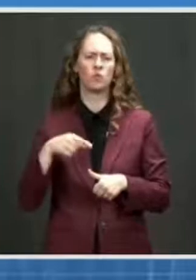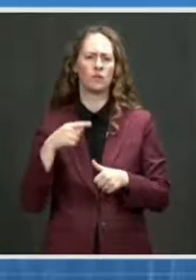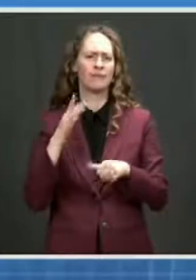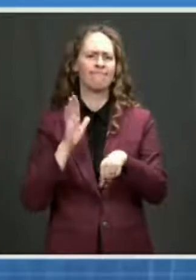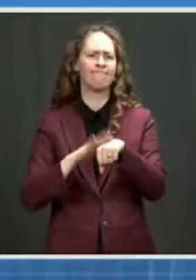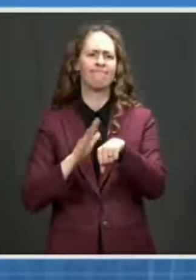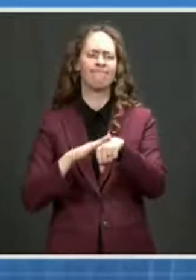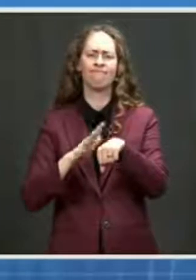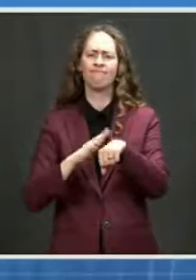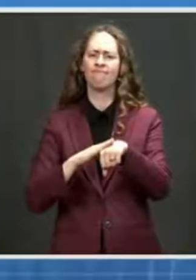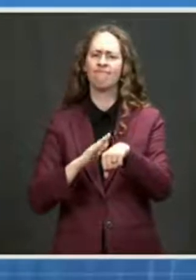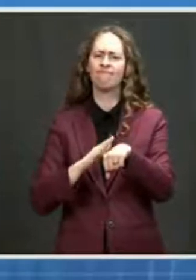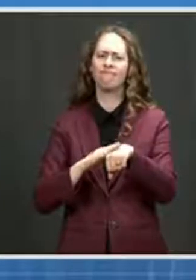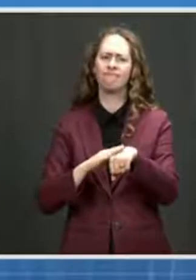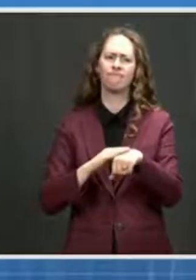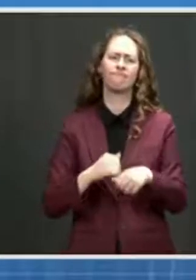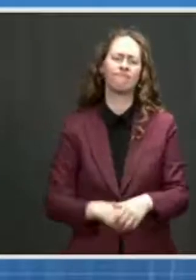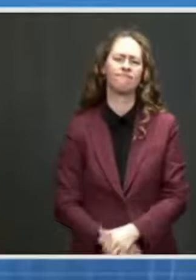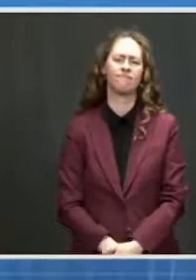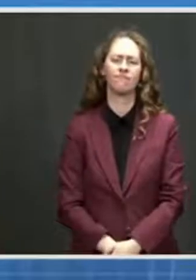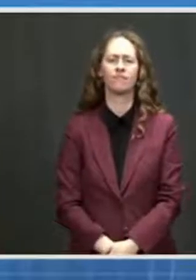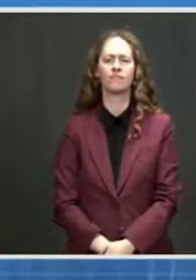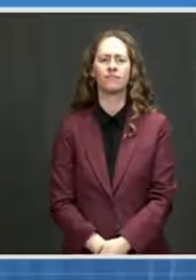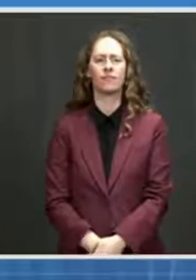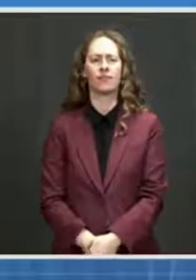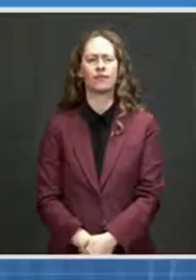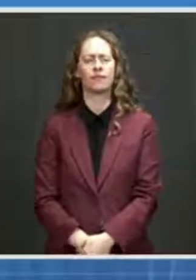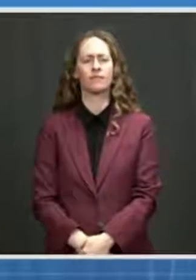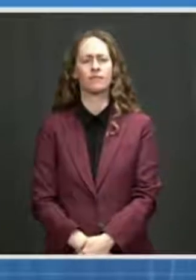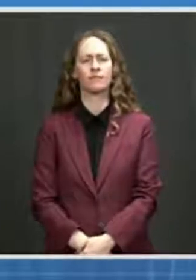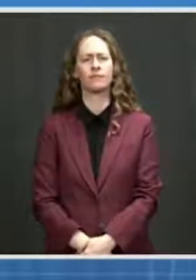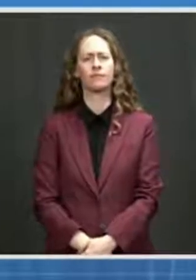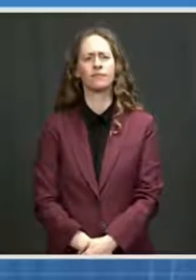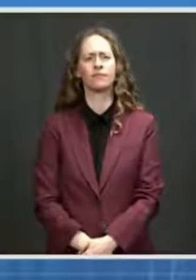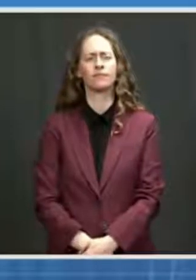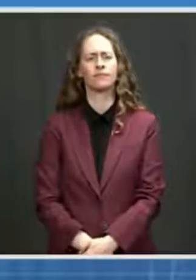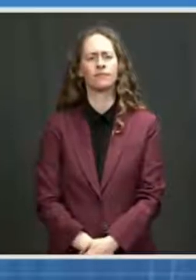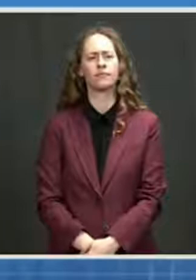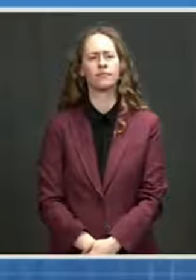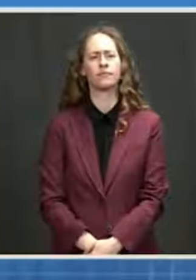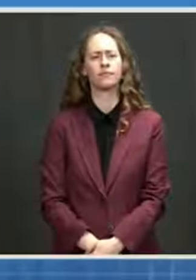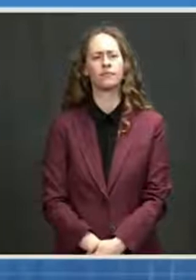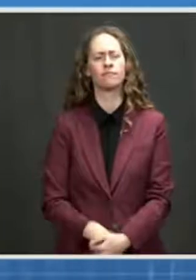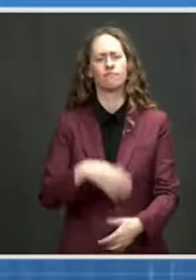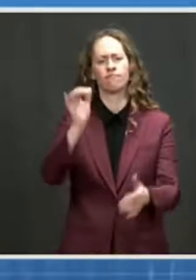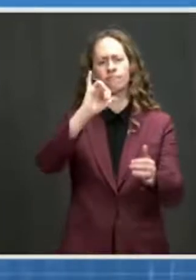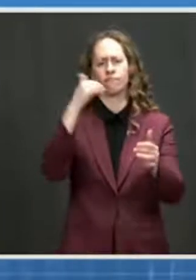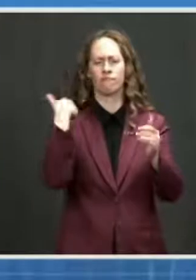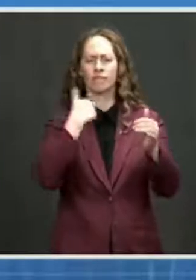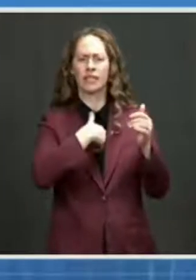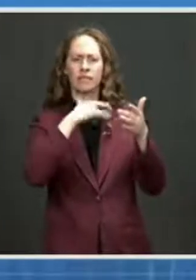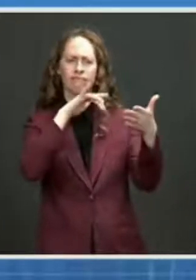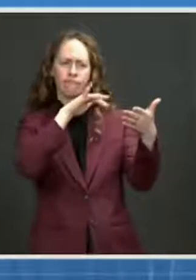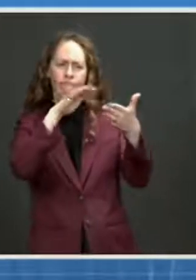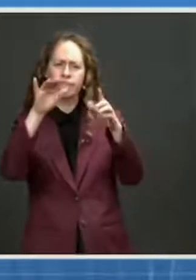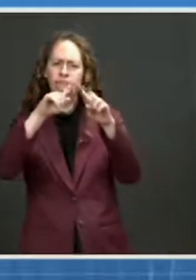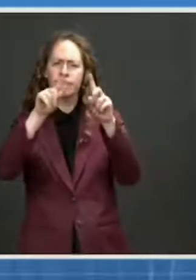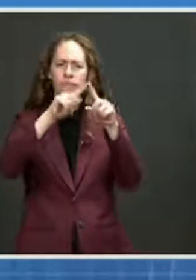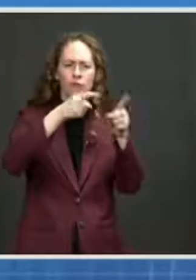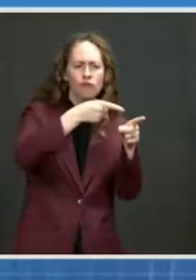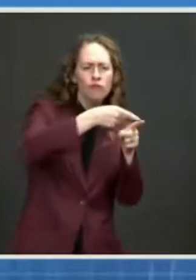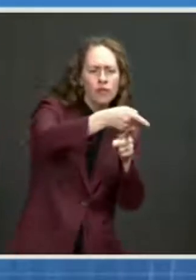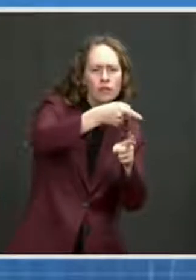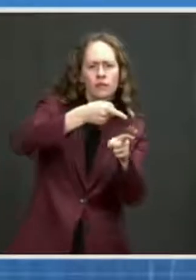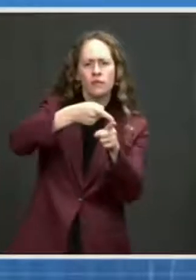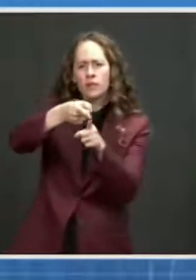previously infected and vaccinated individuals compared to the alpha. However, fortunately, 2 doses of the